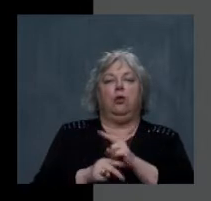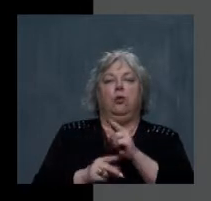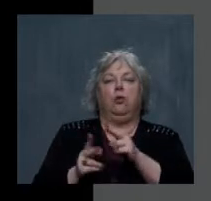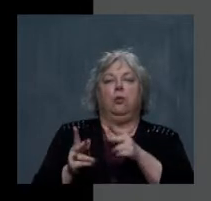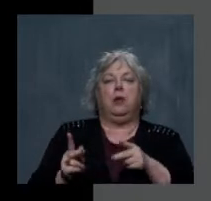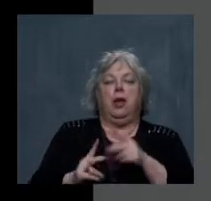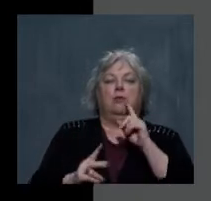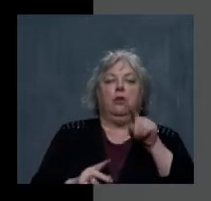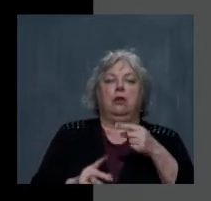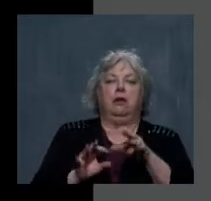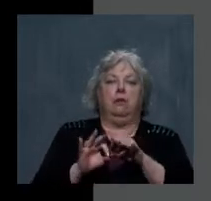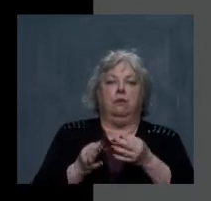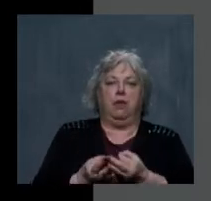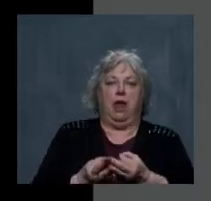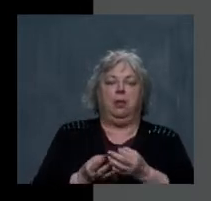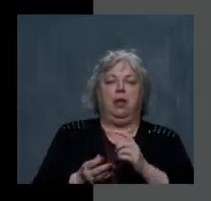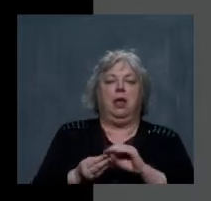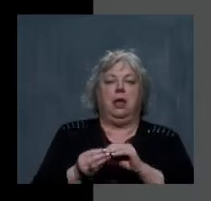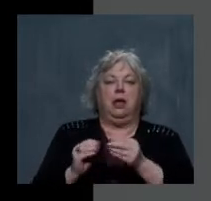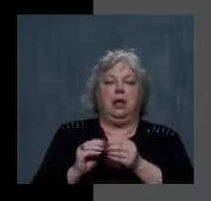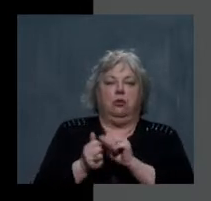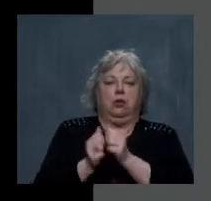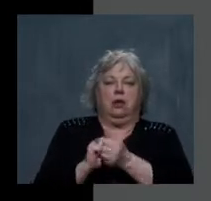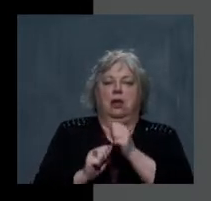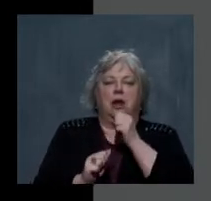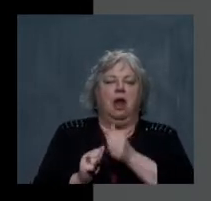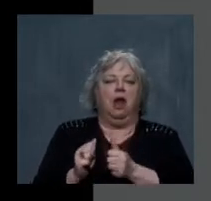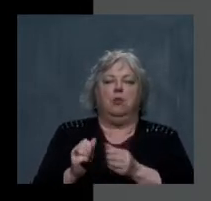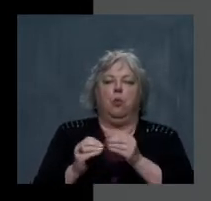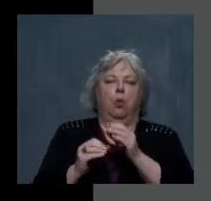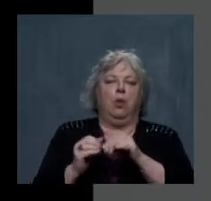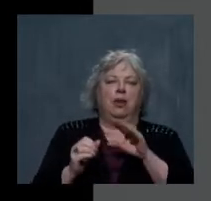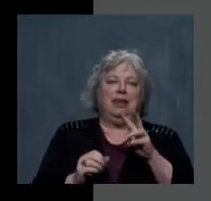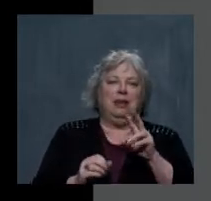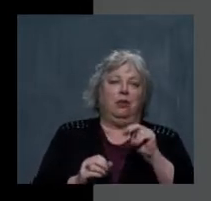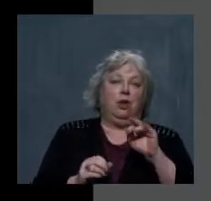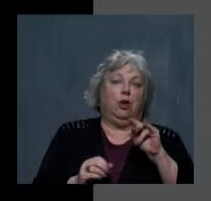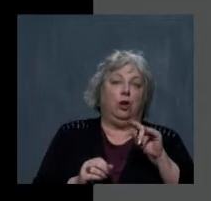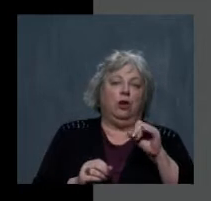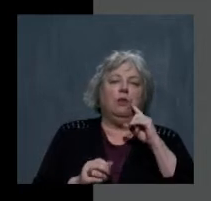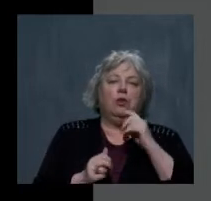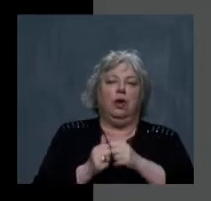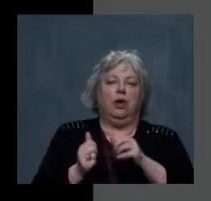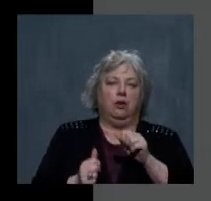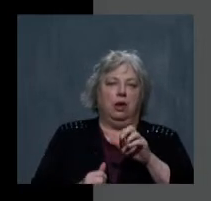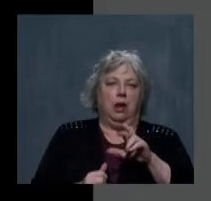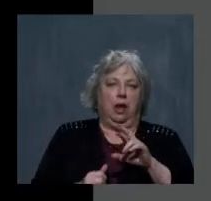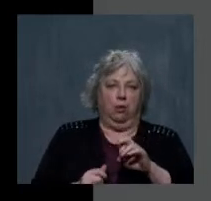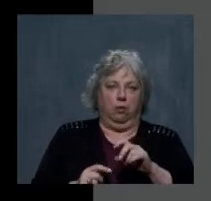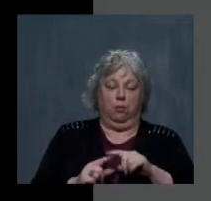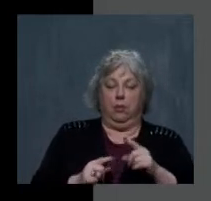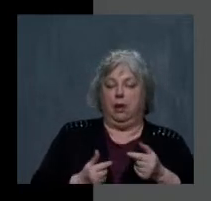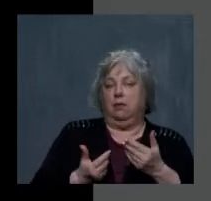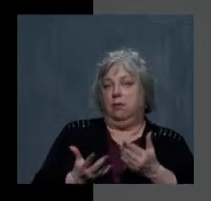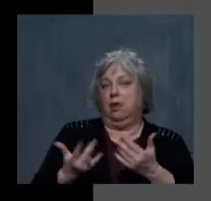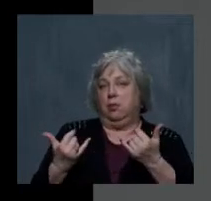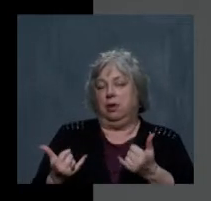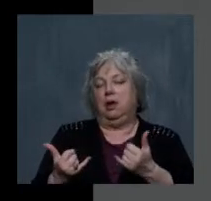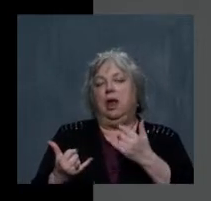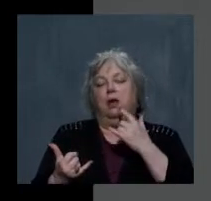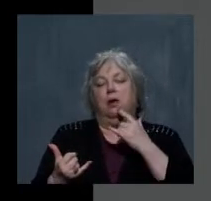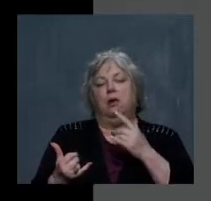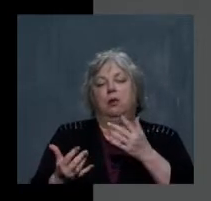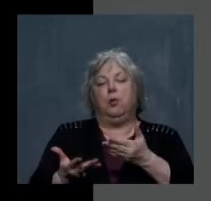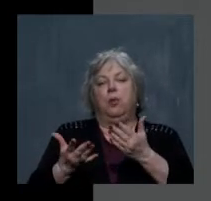family at a density which would not exceed 6 units per acre. The developer is proposed, development is proposed